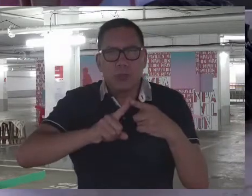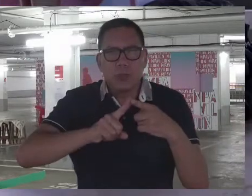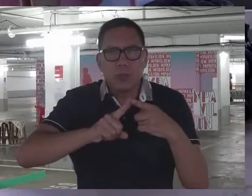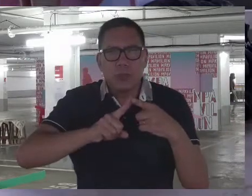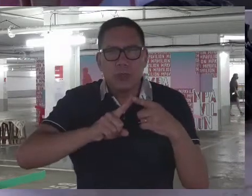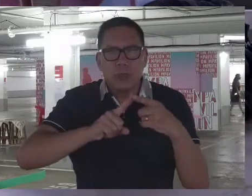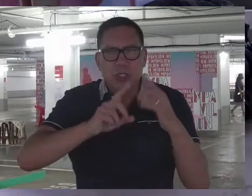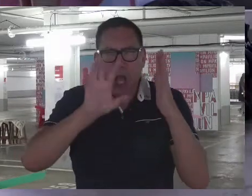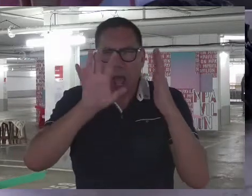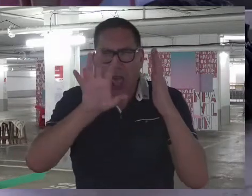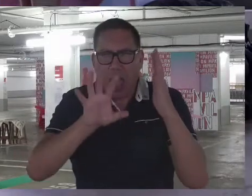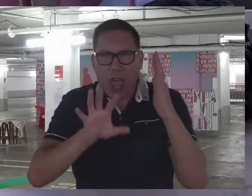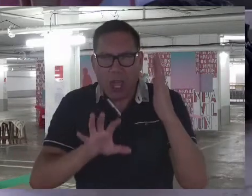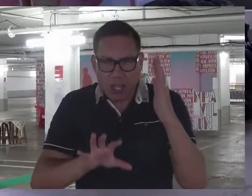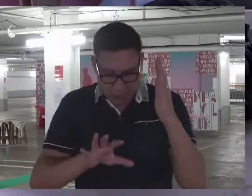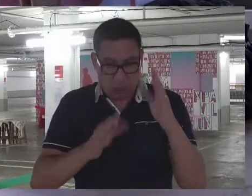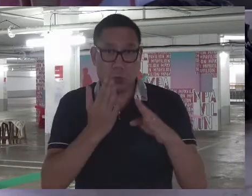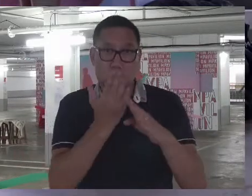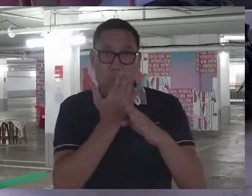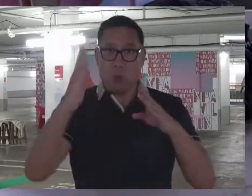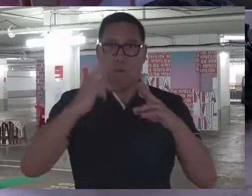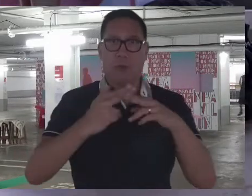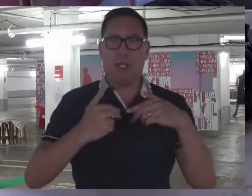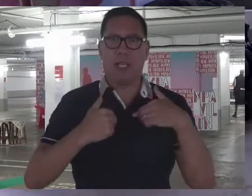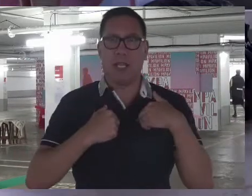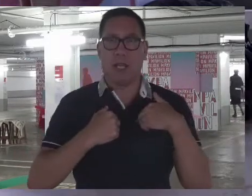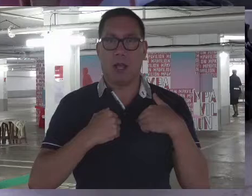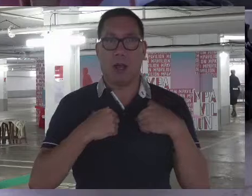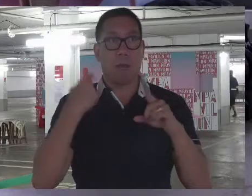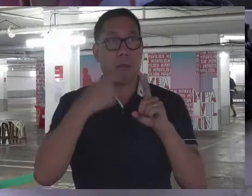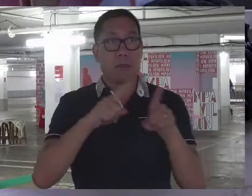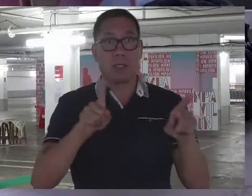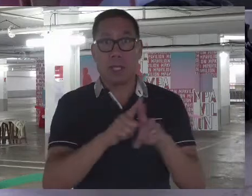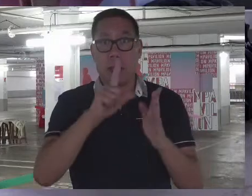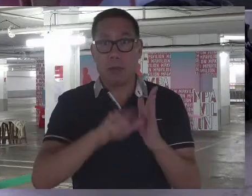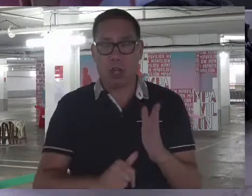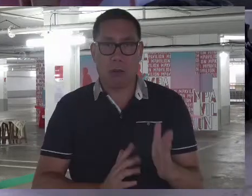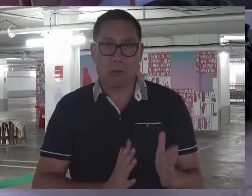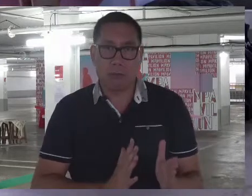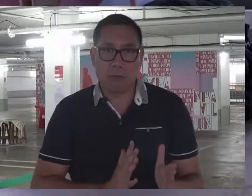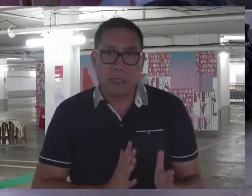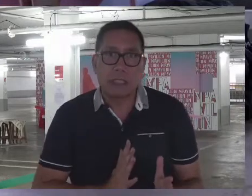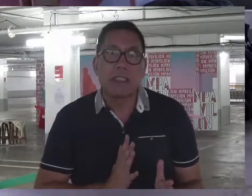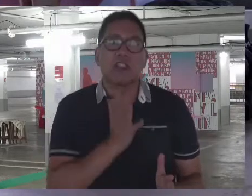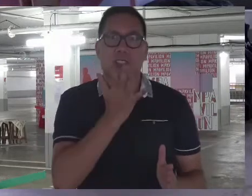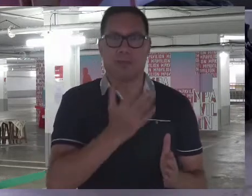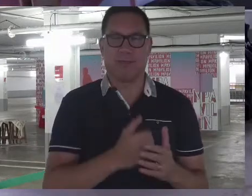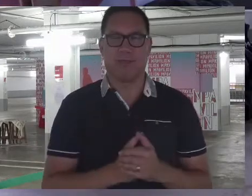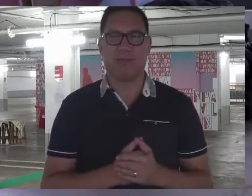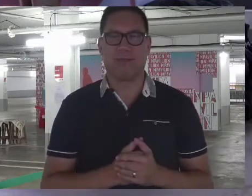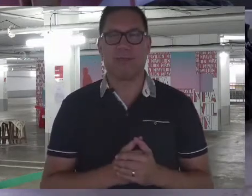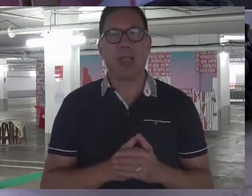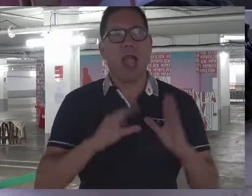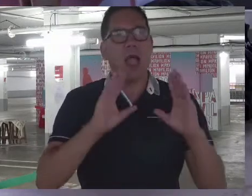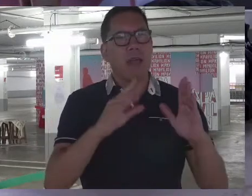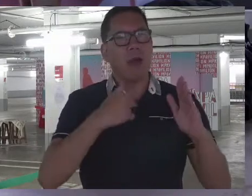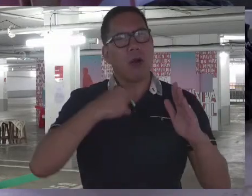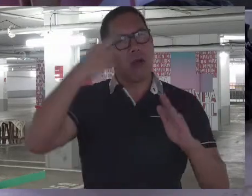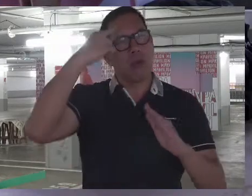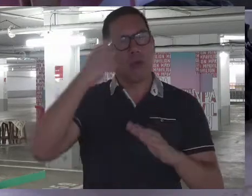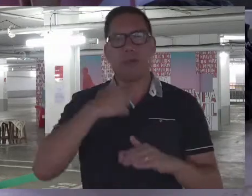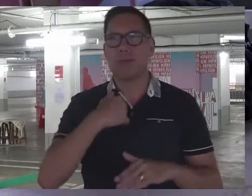that was kind of all new to me and fascinating. So then it was like, well, what do I want to do